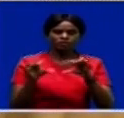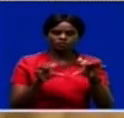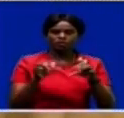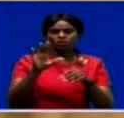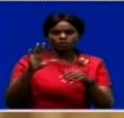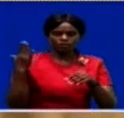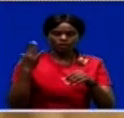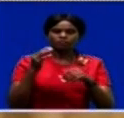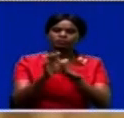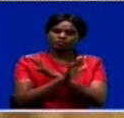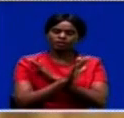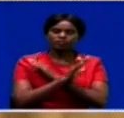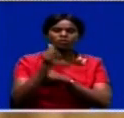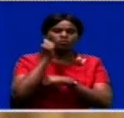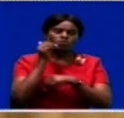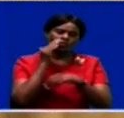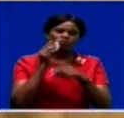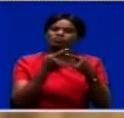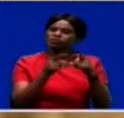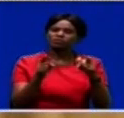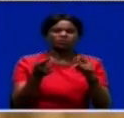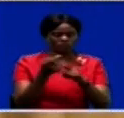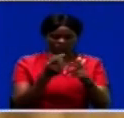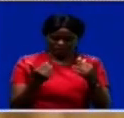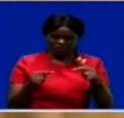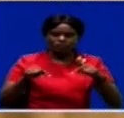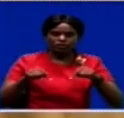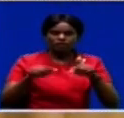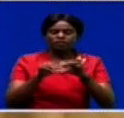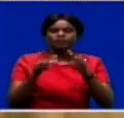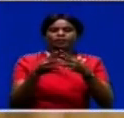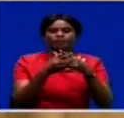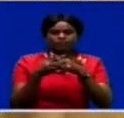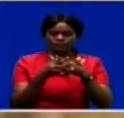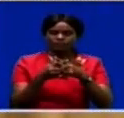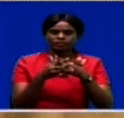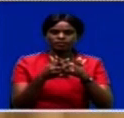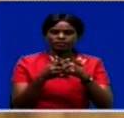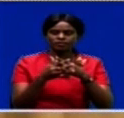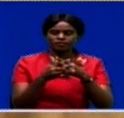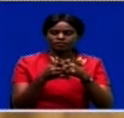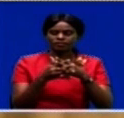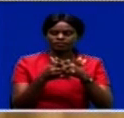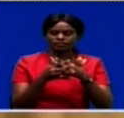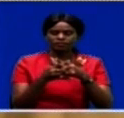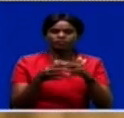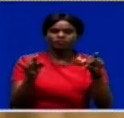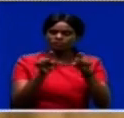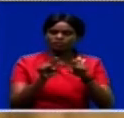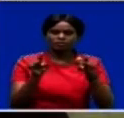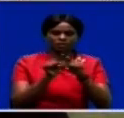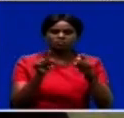Zambia is far different from what it is here now. So I guess it will be an eye-opener